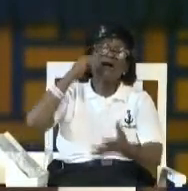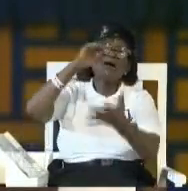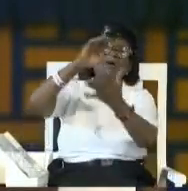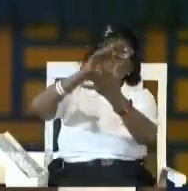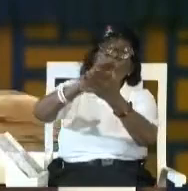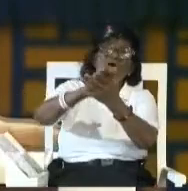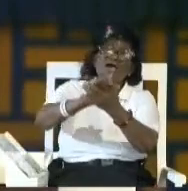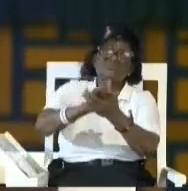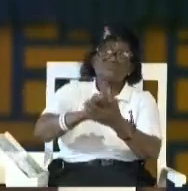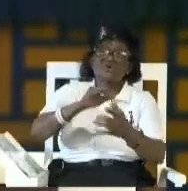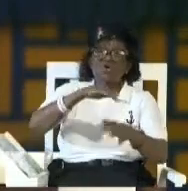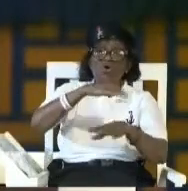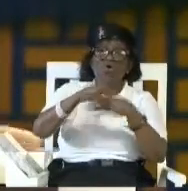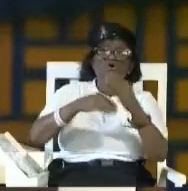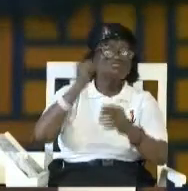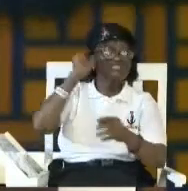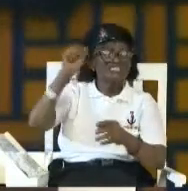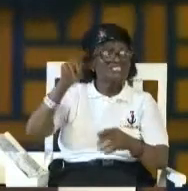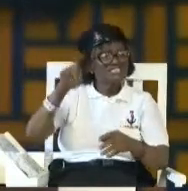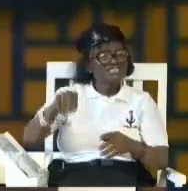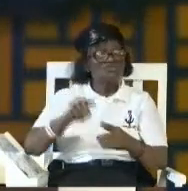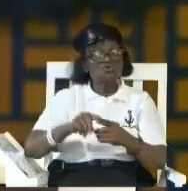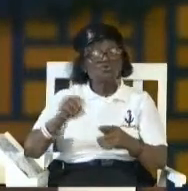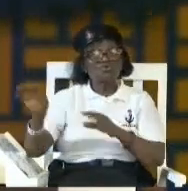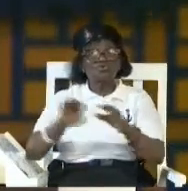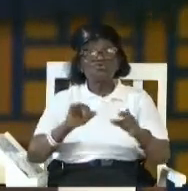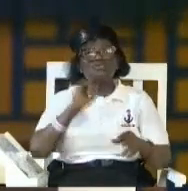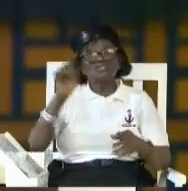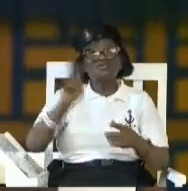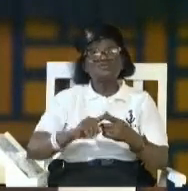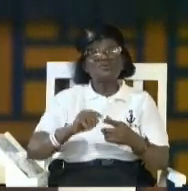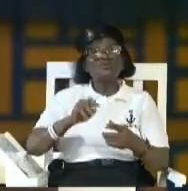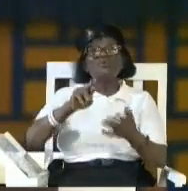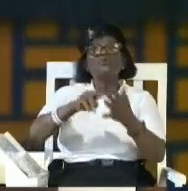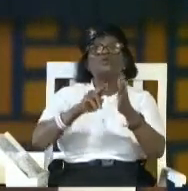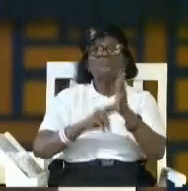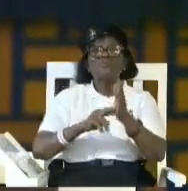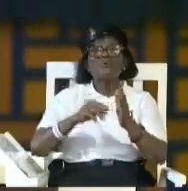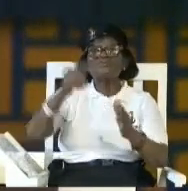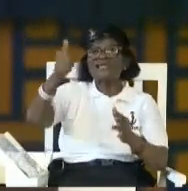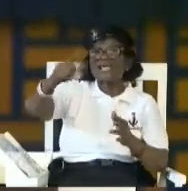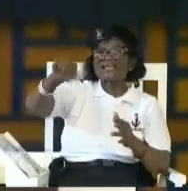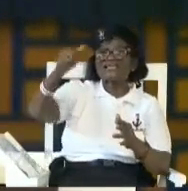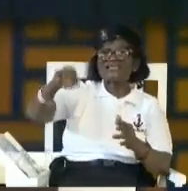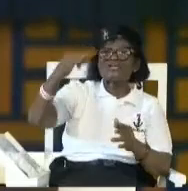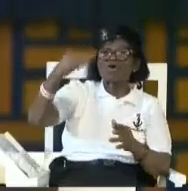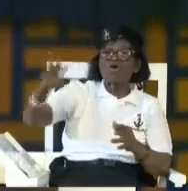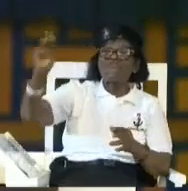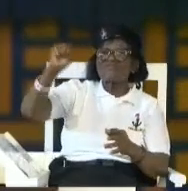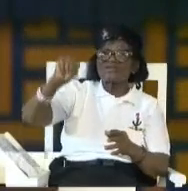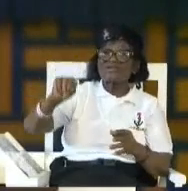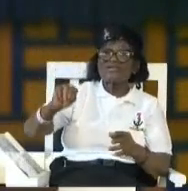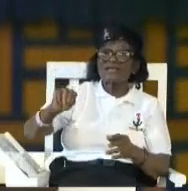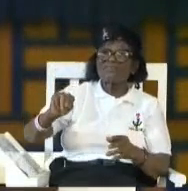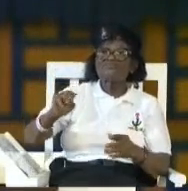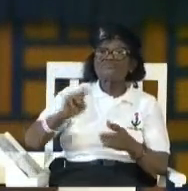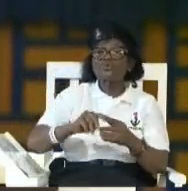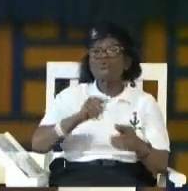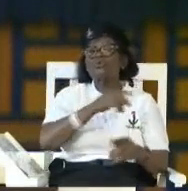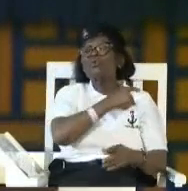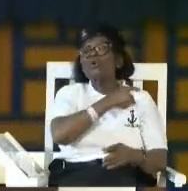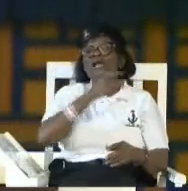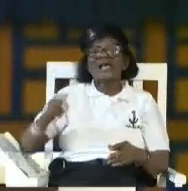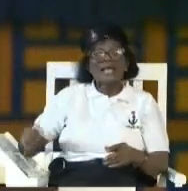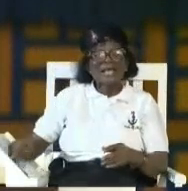All she needs to do is to report any of them to KBAC and the wife is gone.